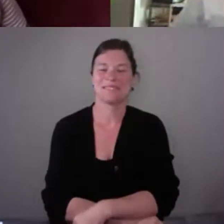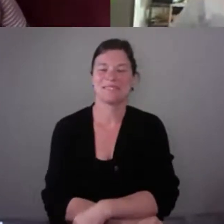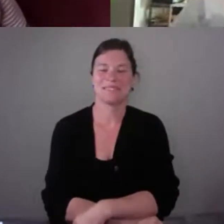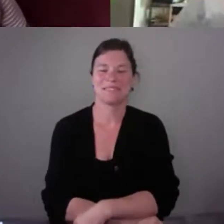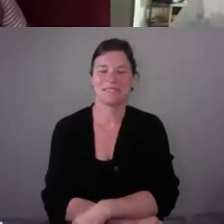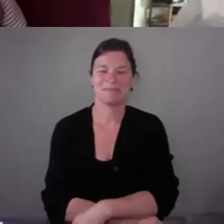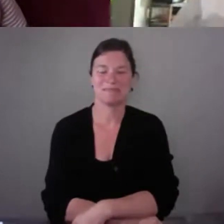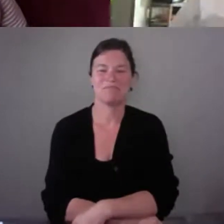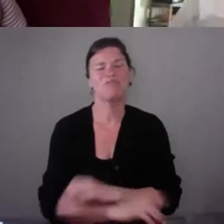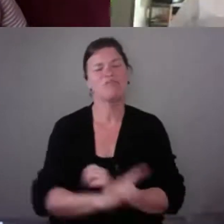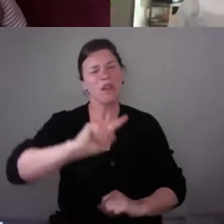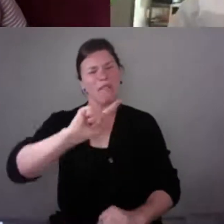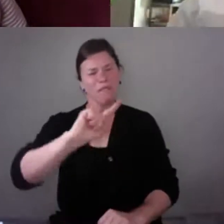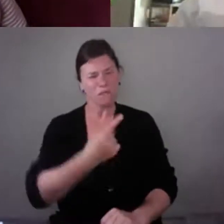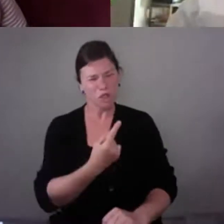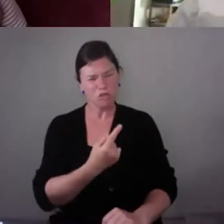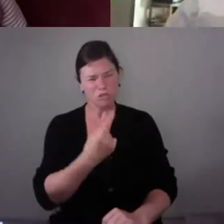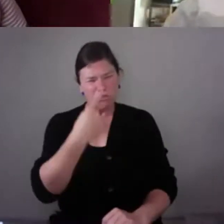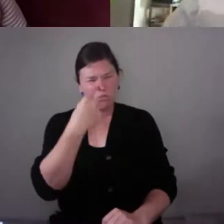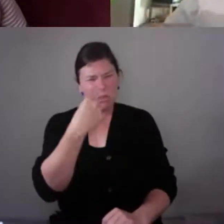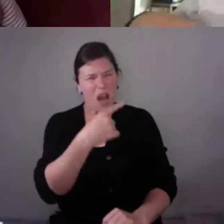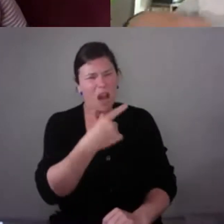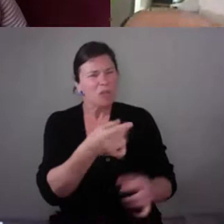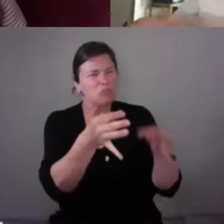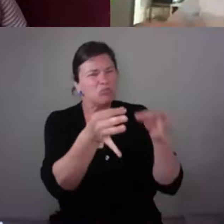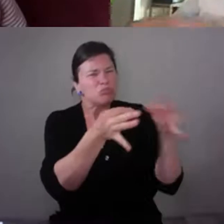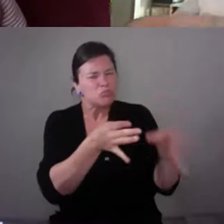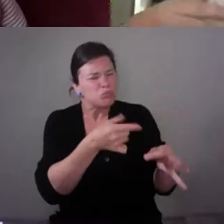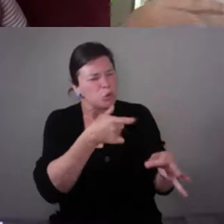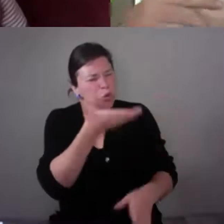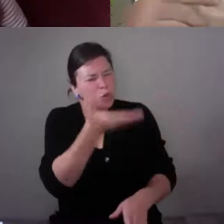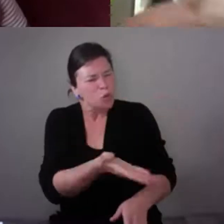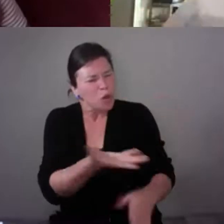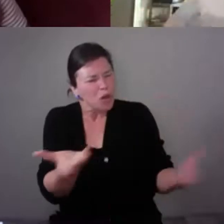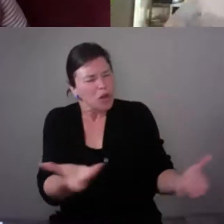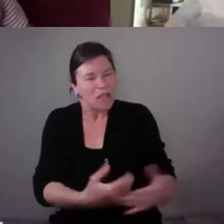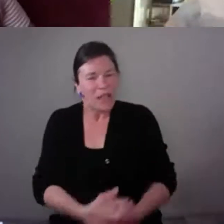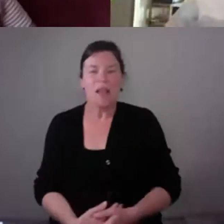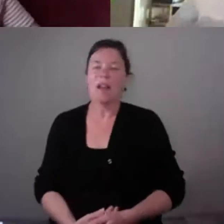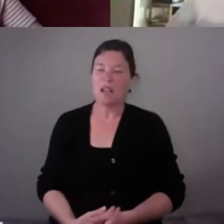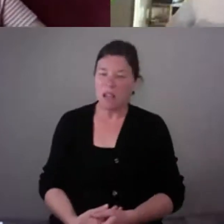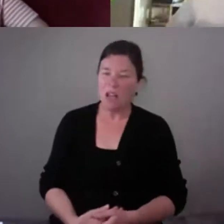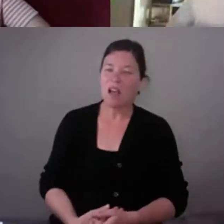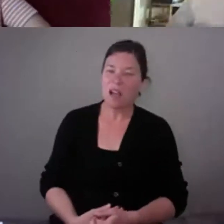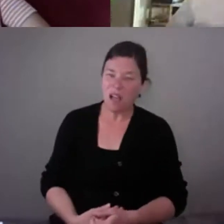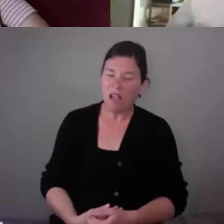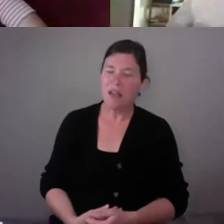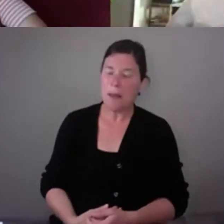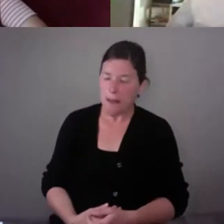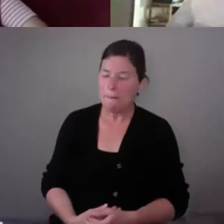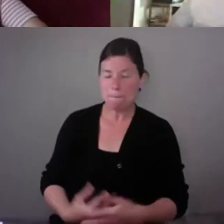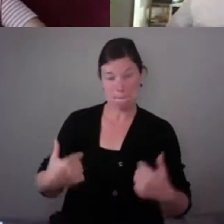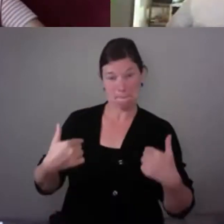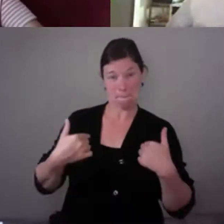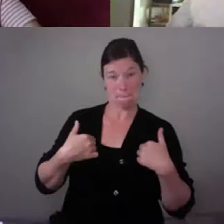First of all, can you just tell us a little bit about yourself? Sure. Yeah. I